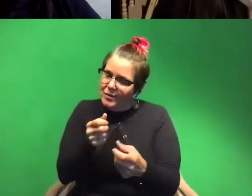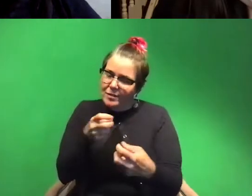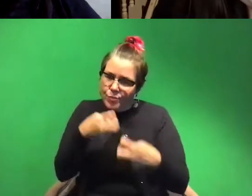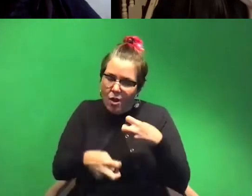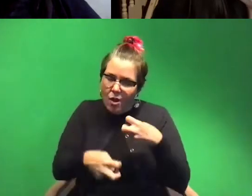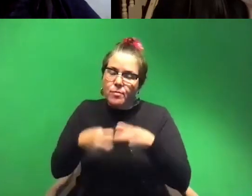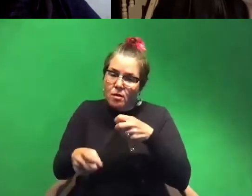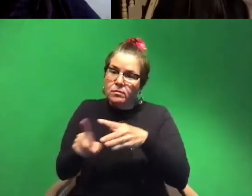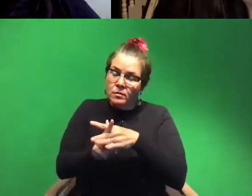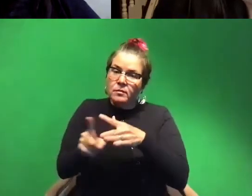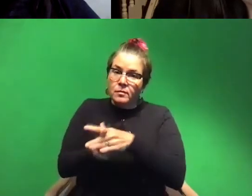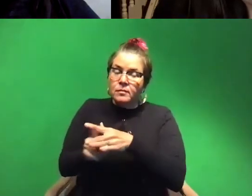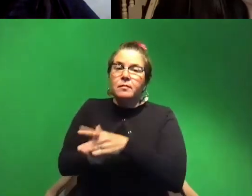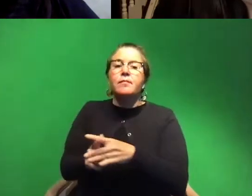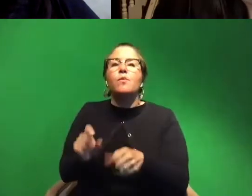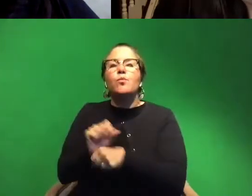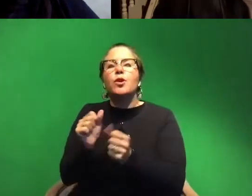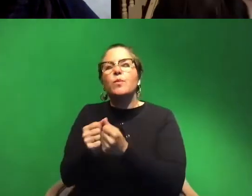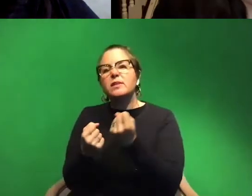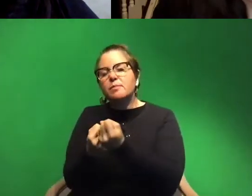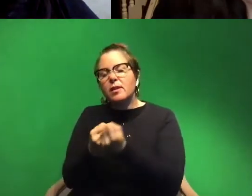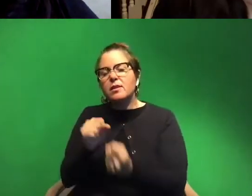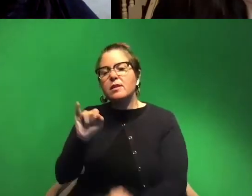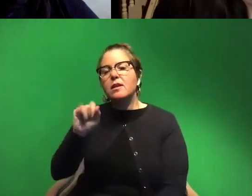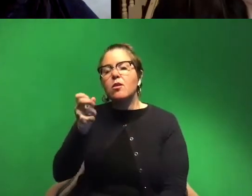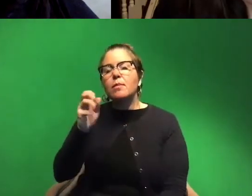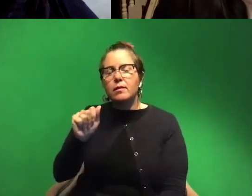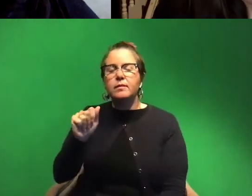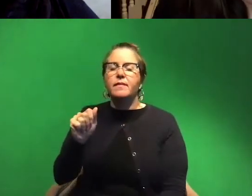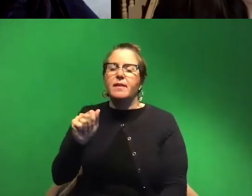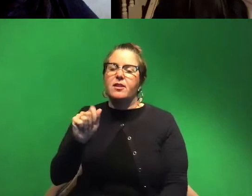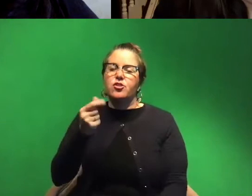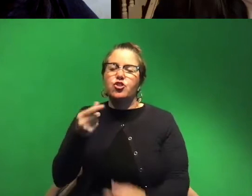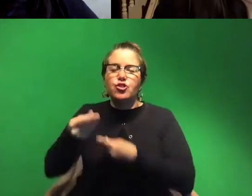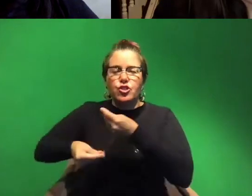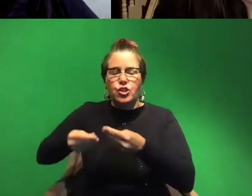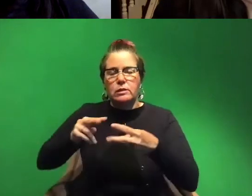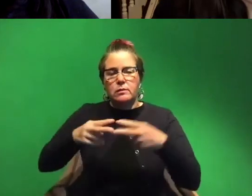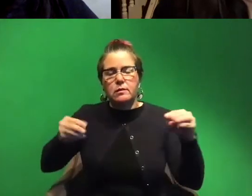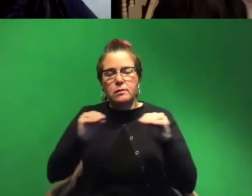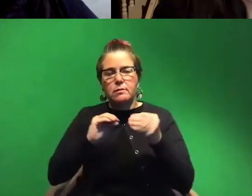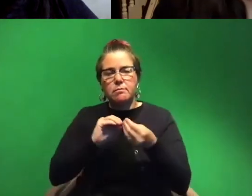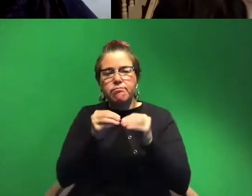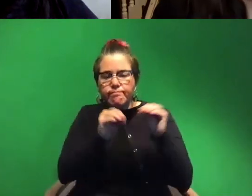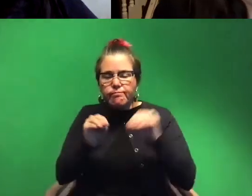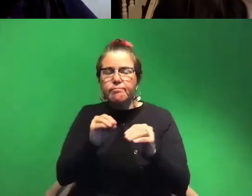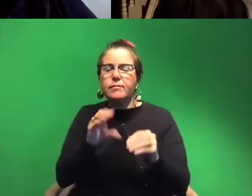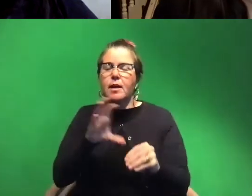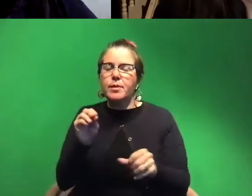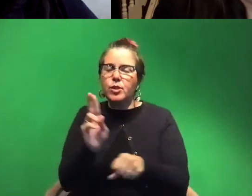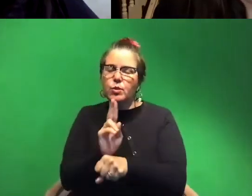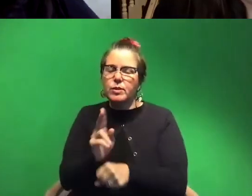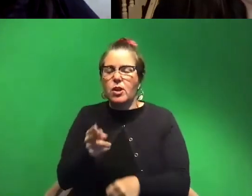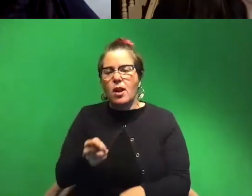And we were working with sponsorship from Illumina, the gene sequencing company, and working with UCSF to use their HiSeq